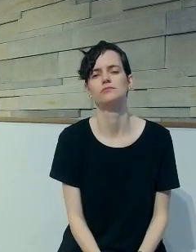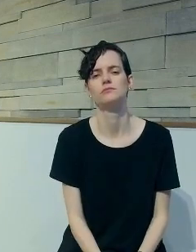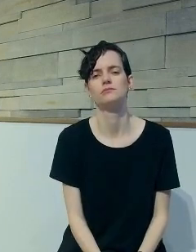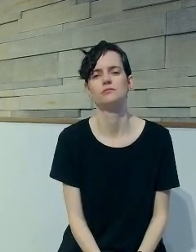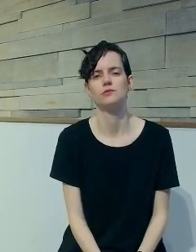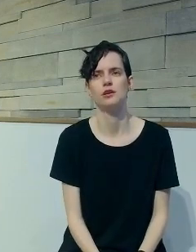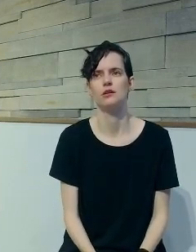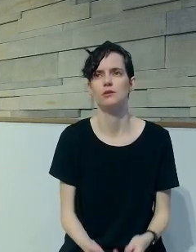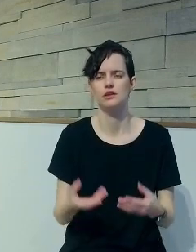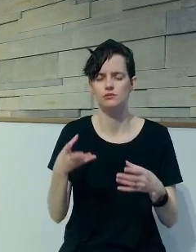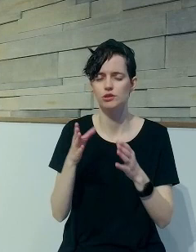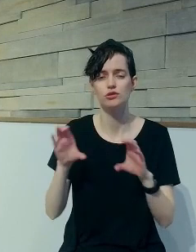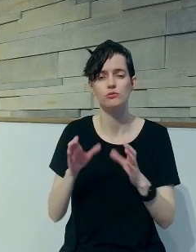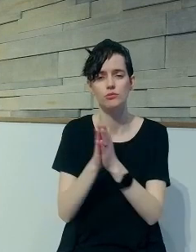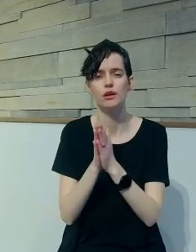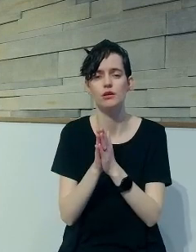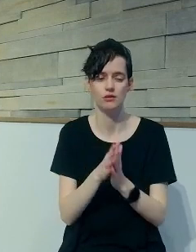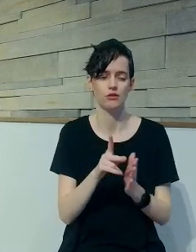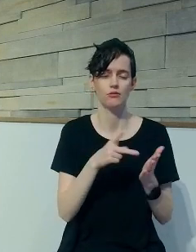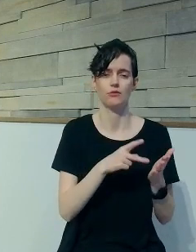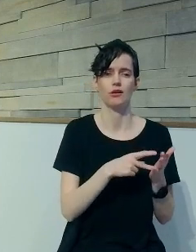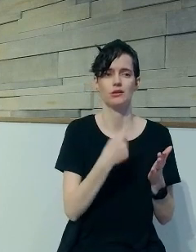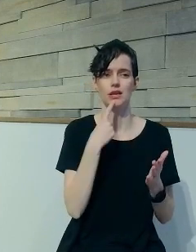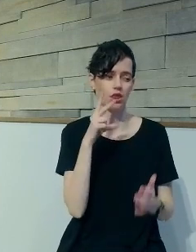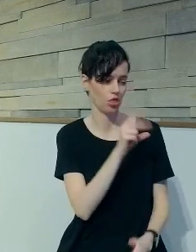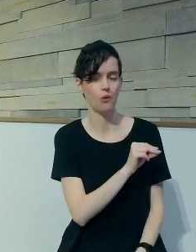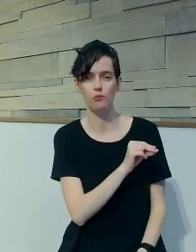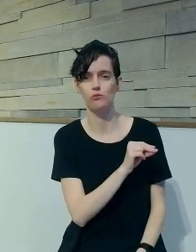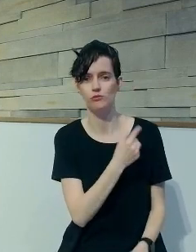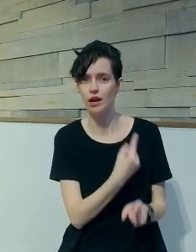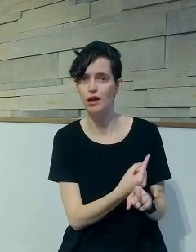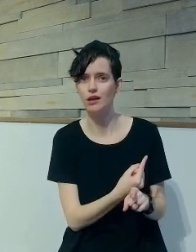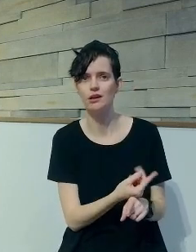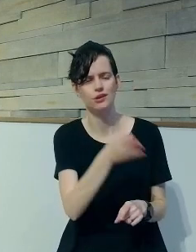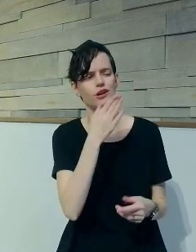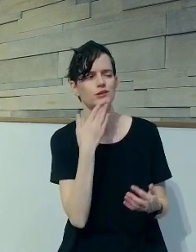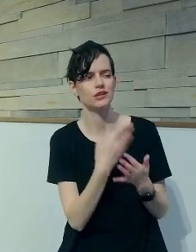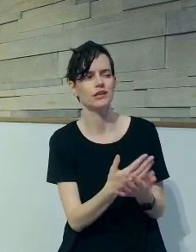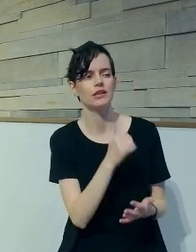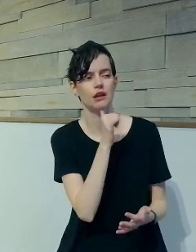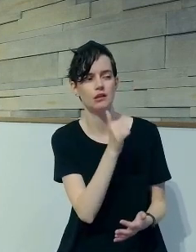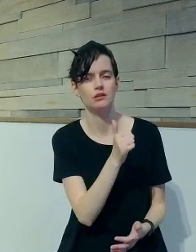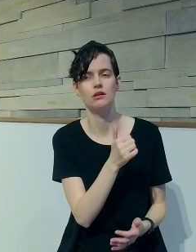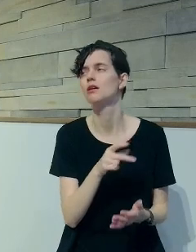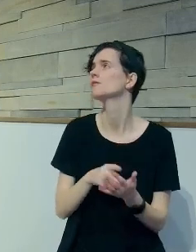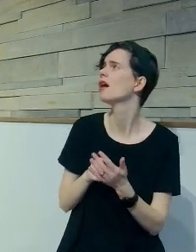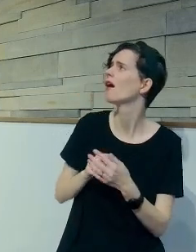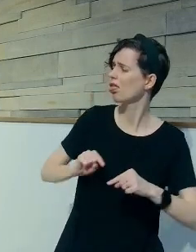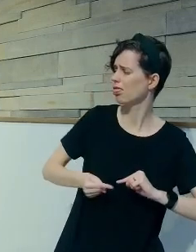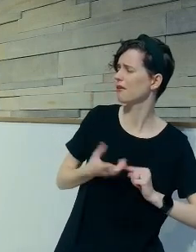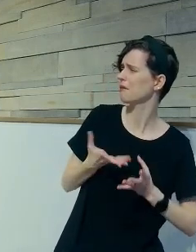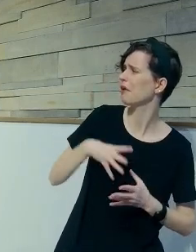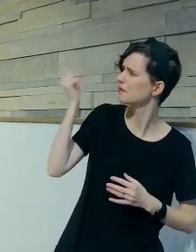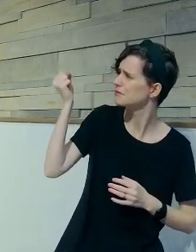So engage in prayer. Paul did. Paul got told no, didn't he? God's good though. God just didn't say, Paul didn't say, look, get rid of this thorn in